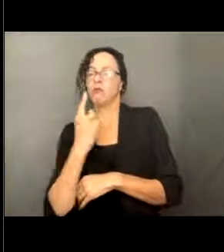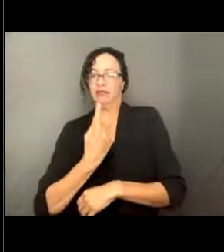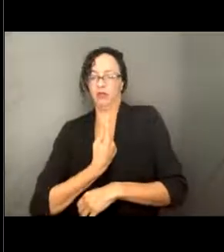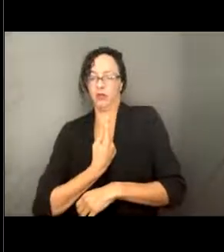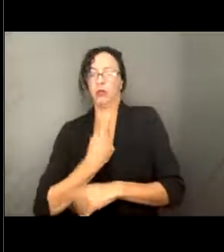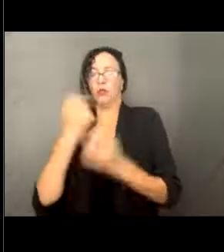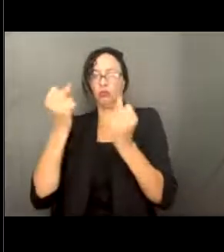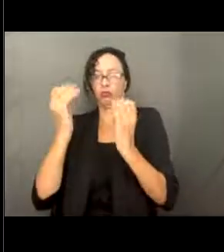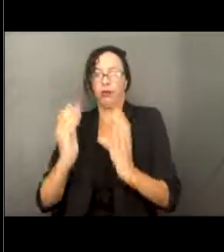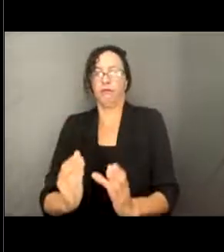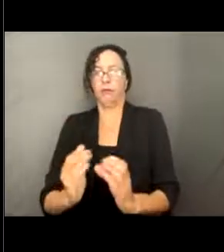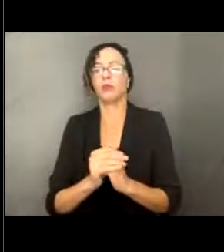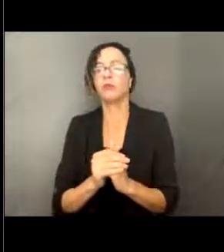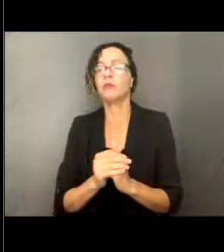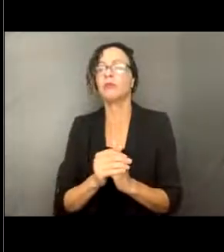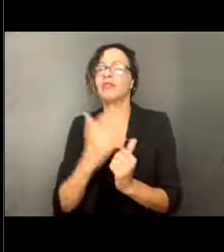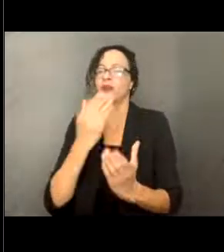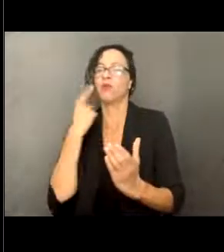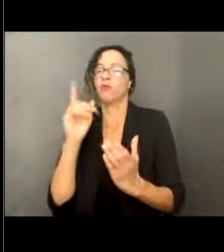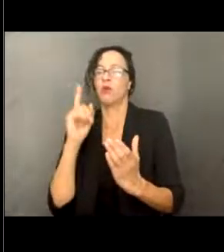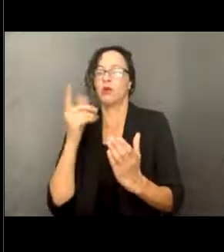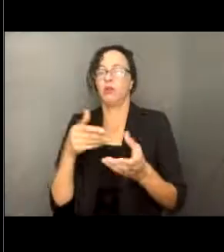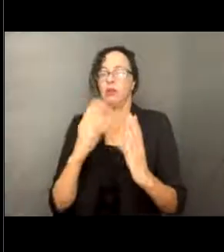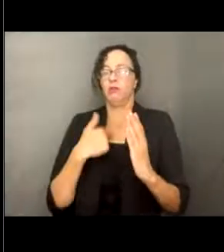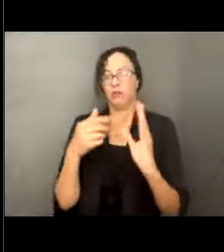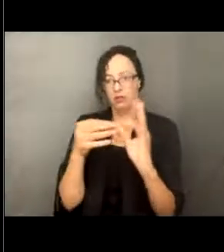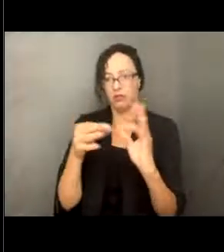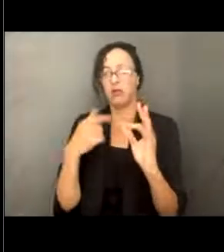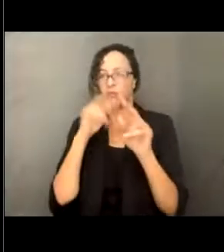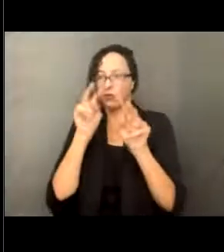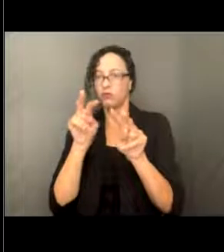conversations and look forward to seeing you this evening. Thank you so much.